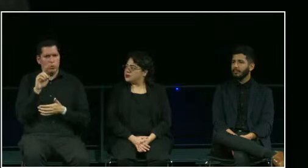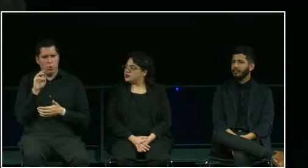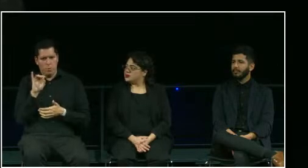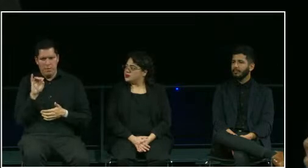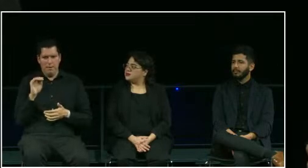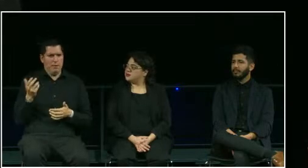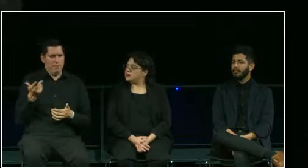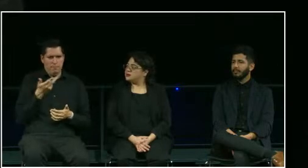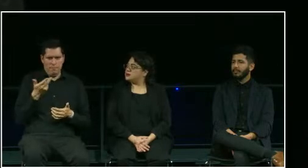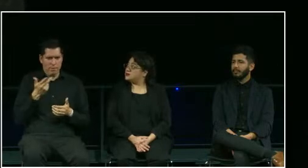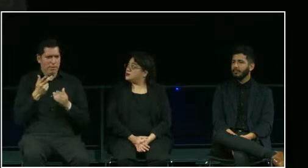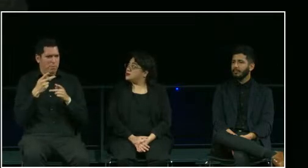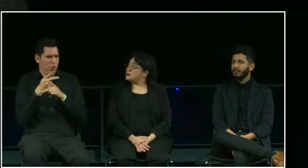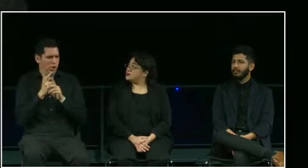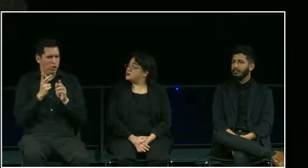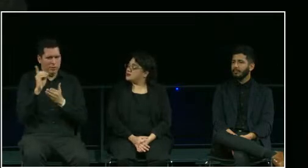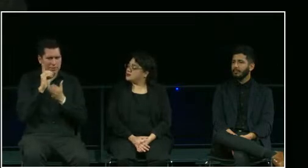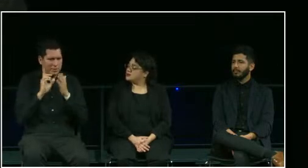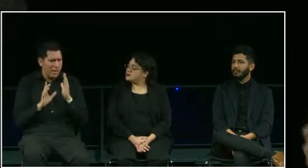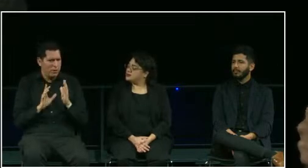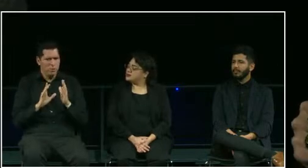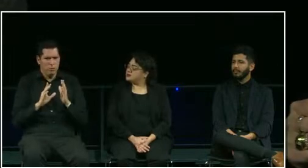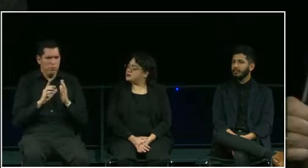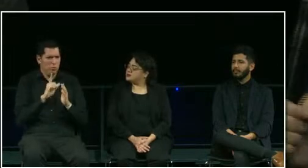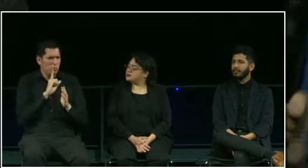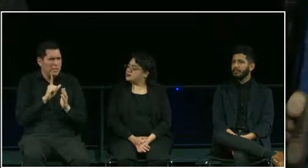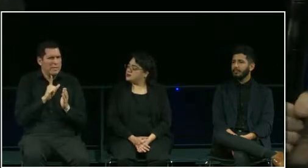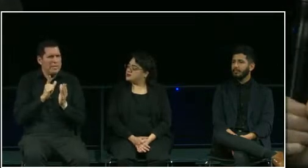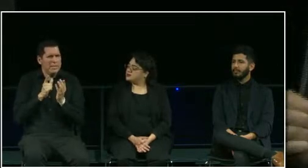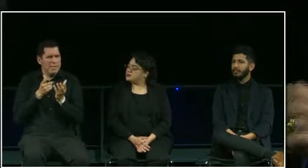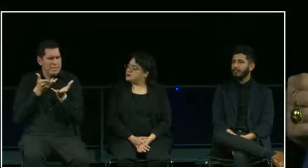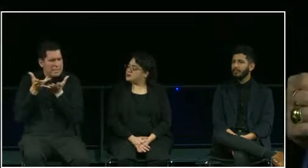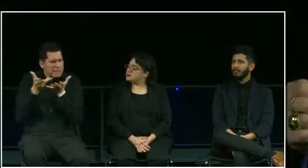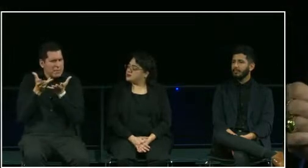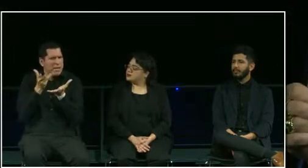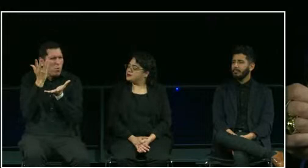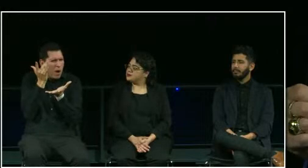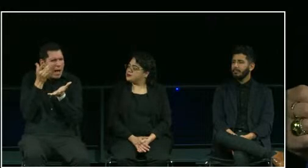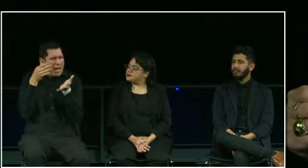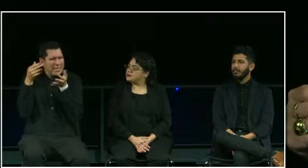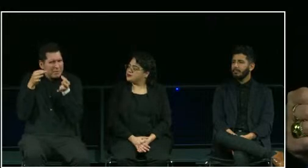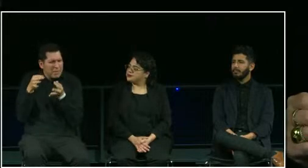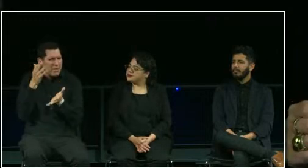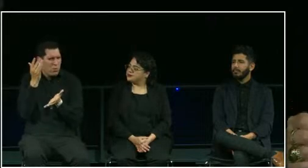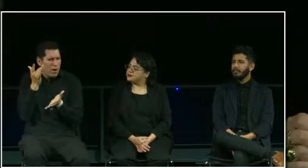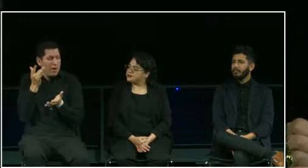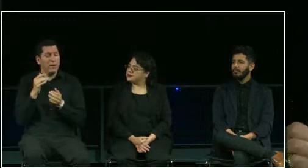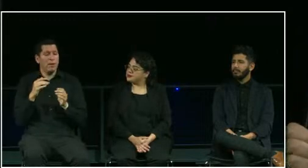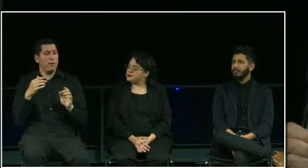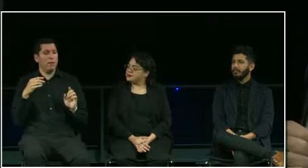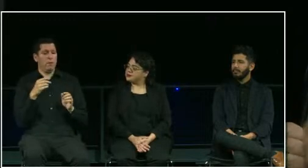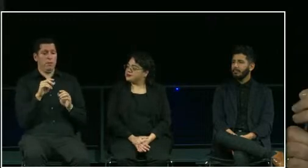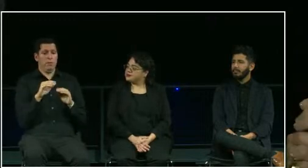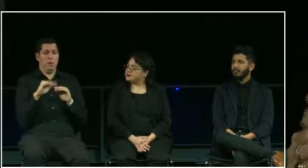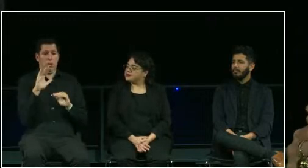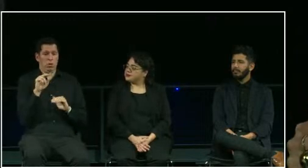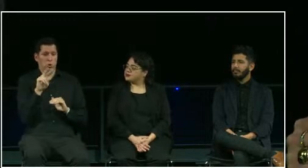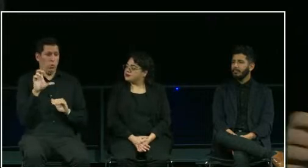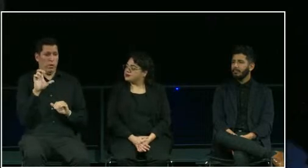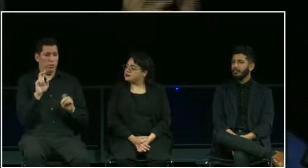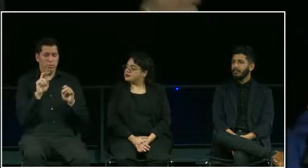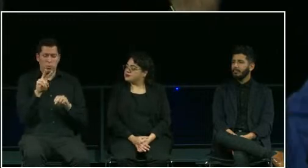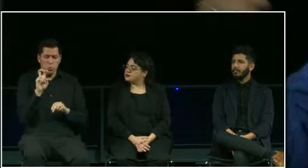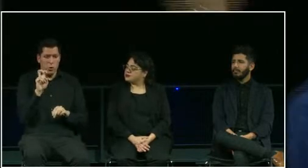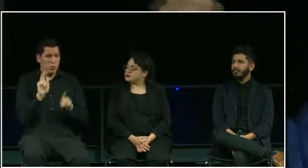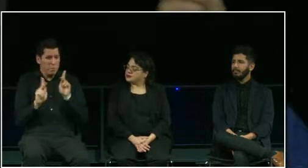and our production designer and stuff, get really good about talking about the why, because it's so much easier for your crew of 200 people who